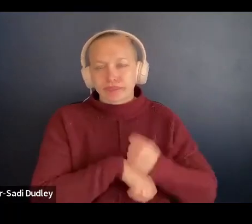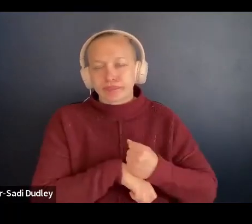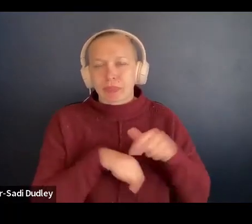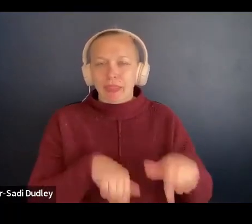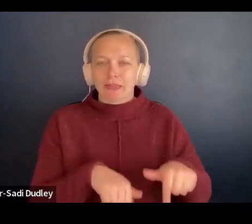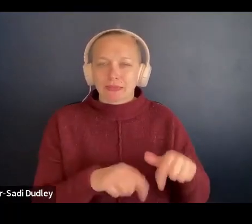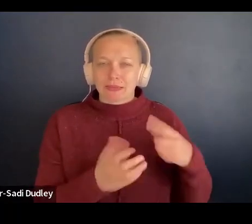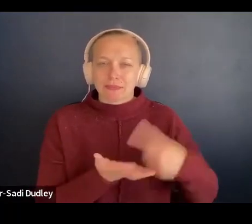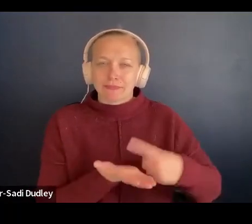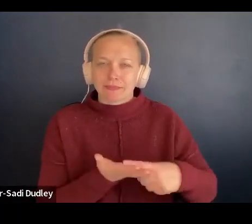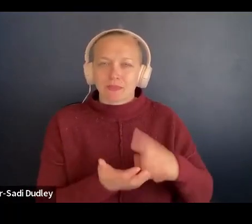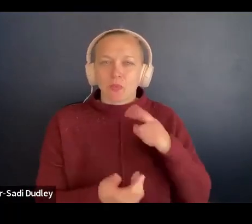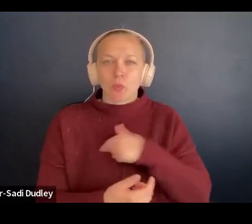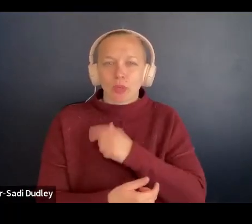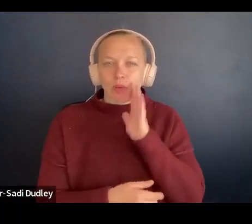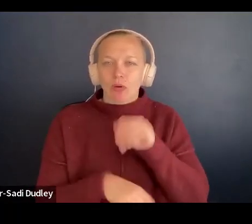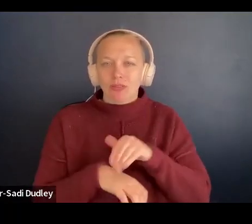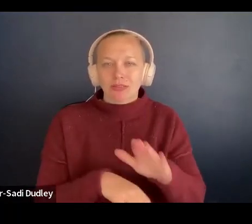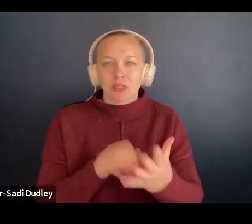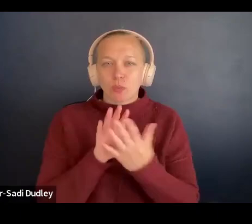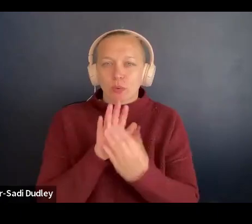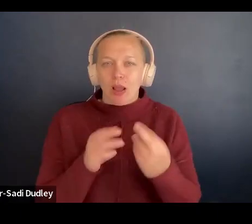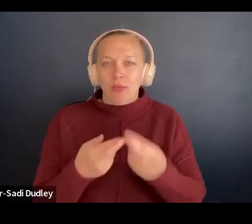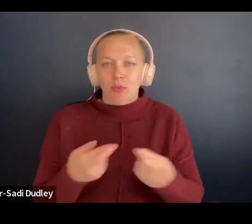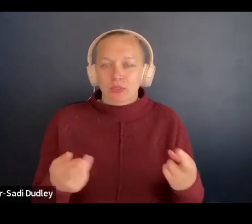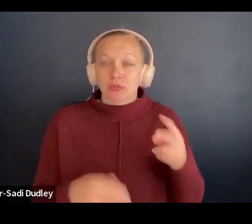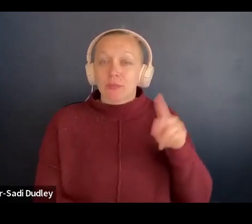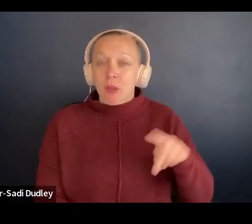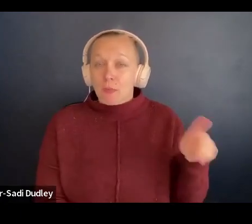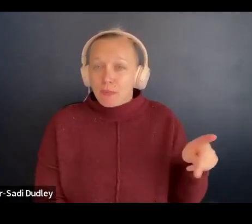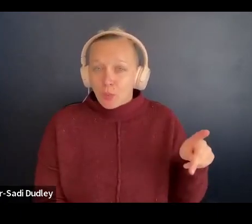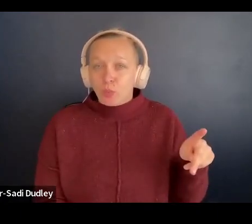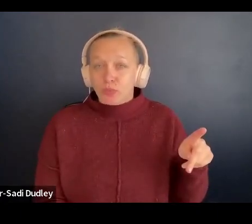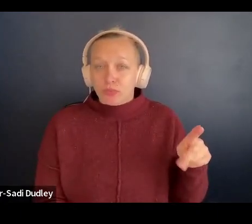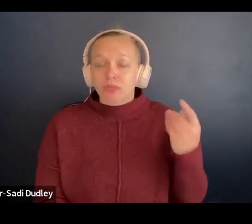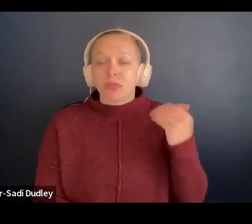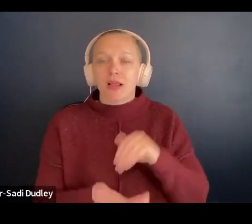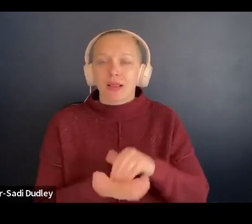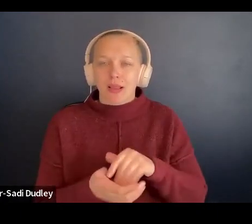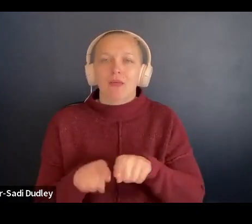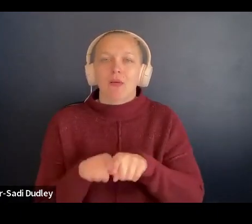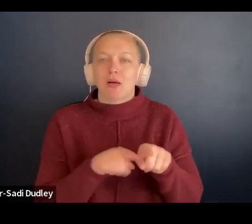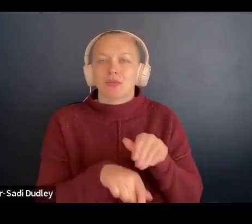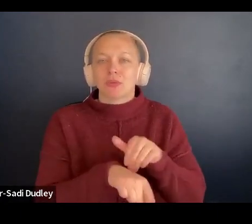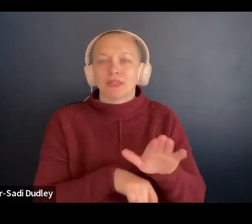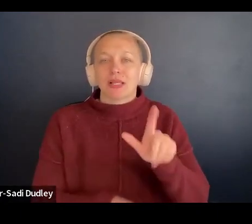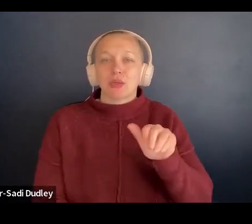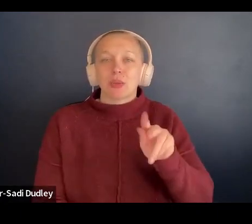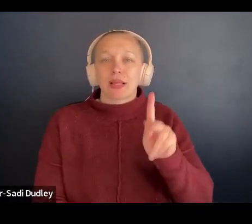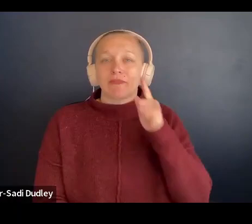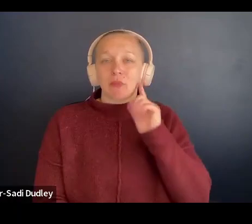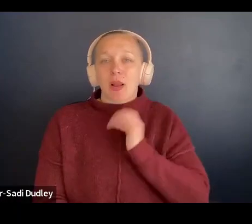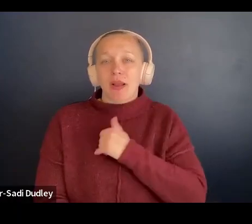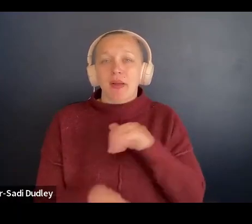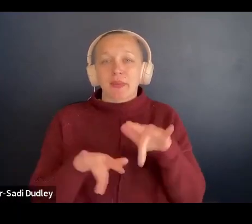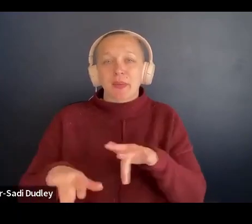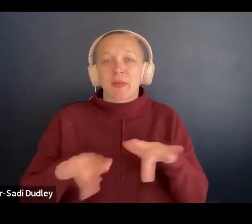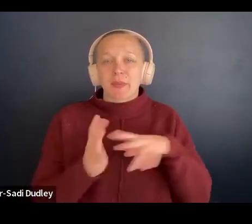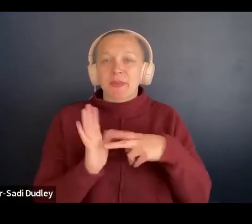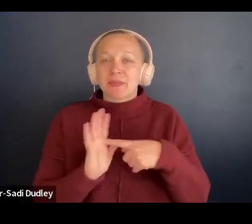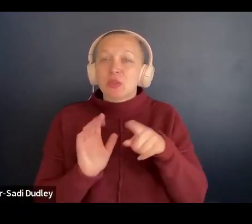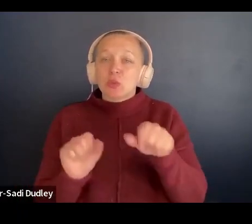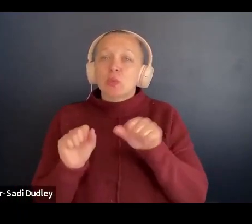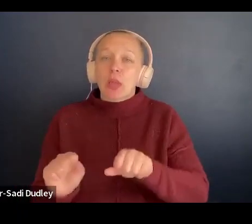resources that were talked about today. You will receive a copy of today's presentation, as well as the link to the recording so that you can go